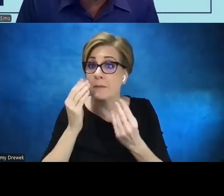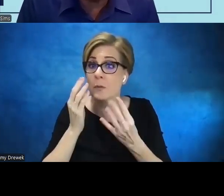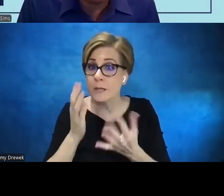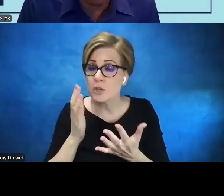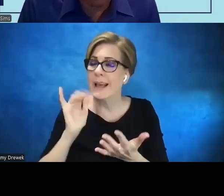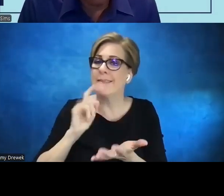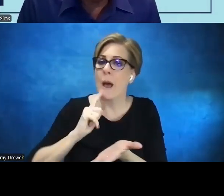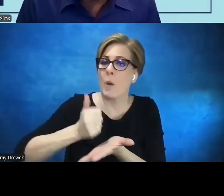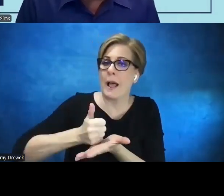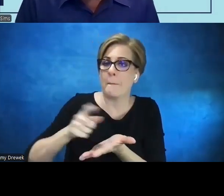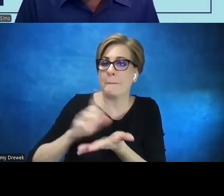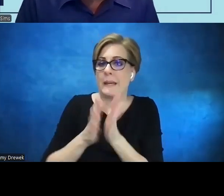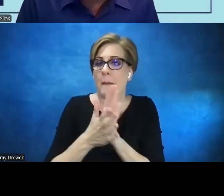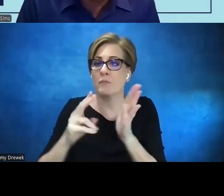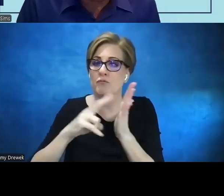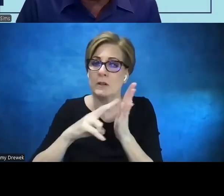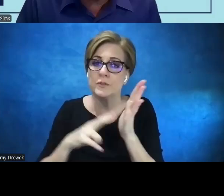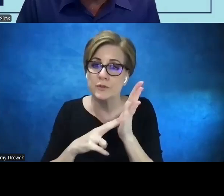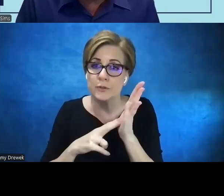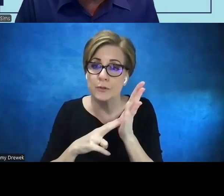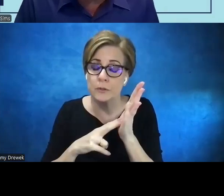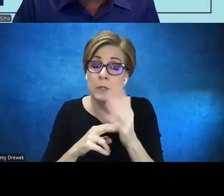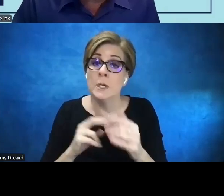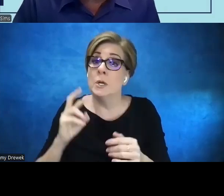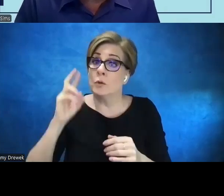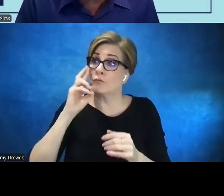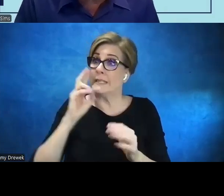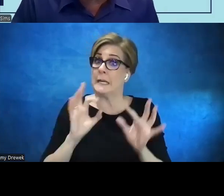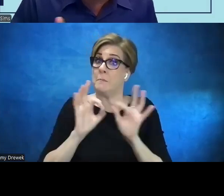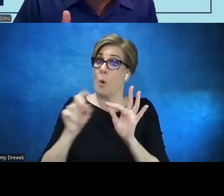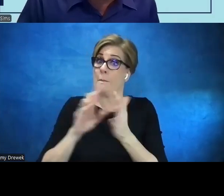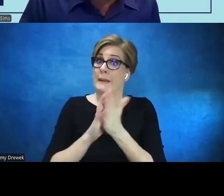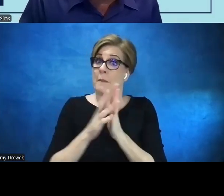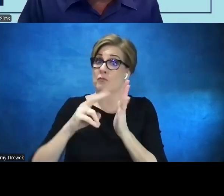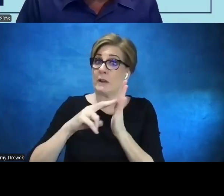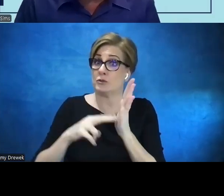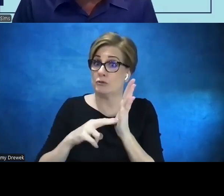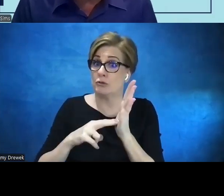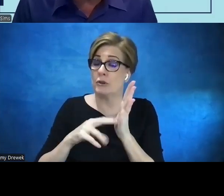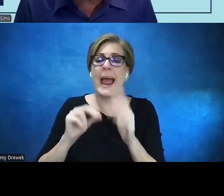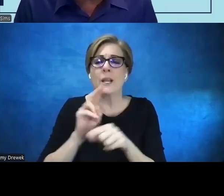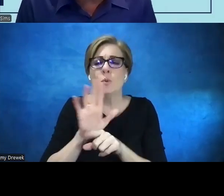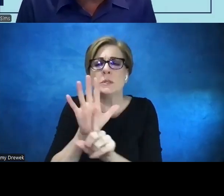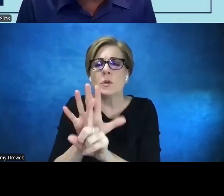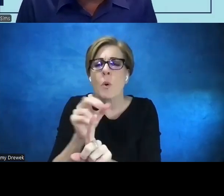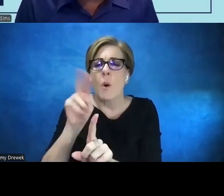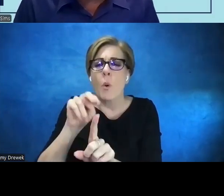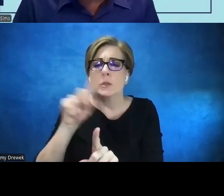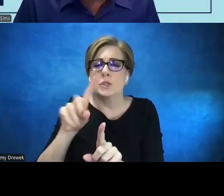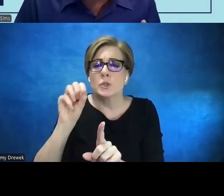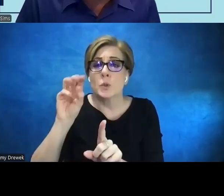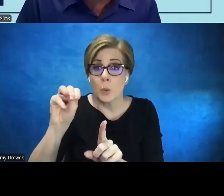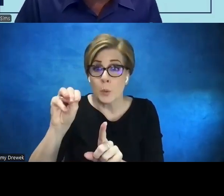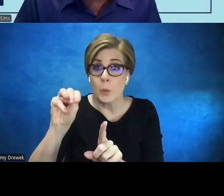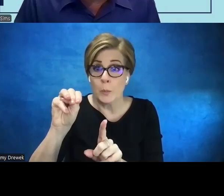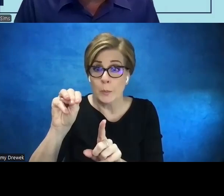be registered. And it's important that you get registered and that you use your own Zoom as a registration process so that we